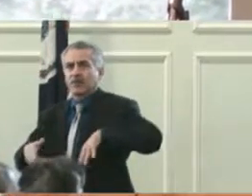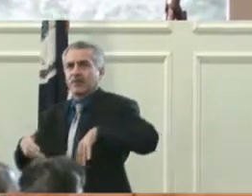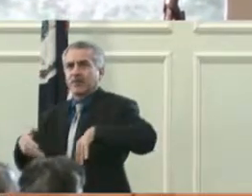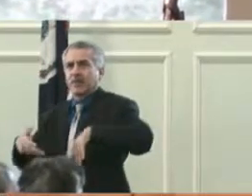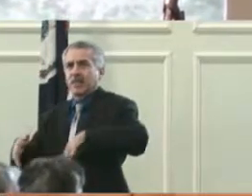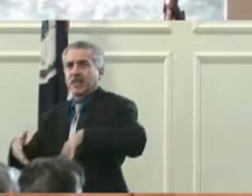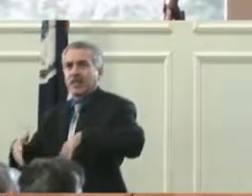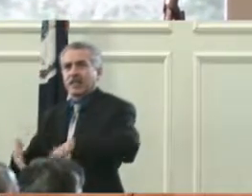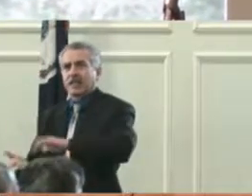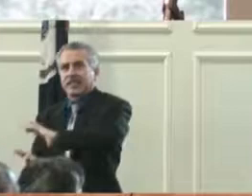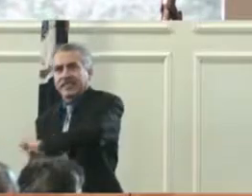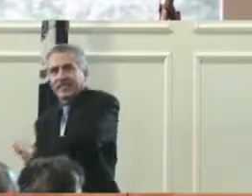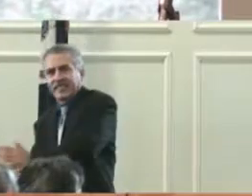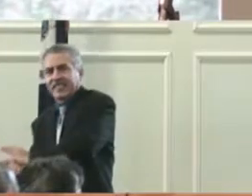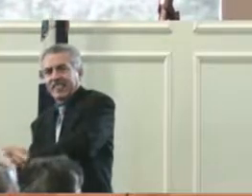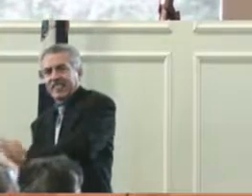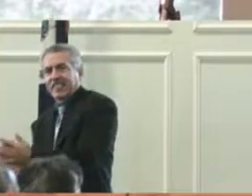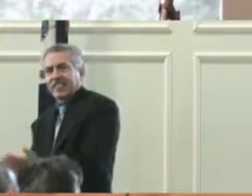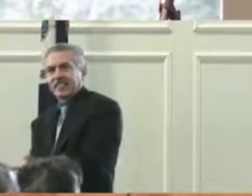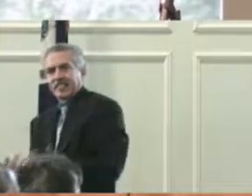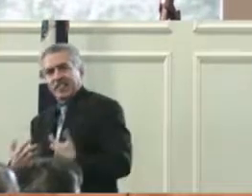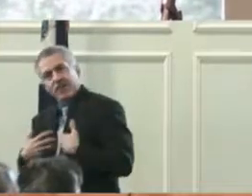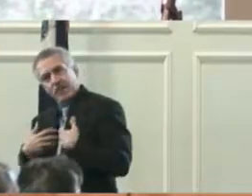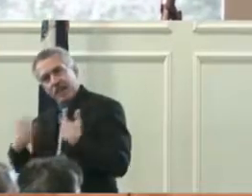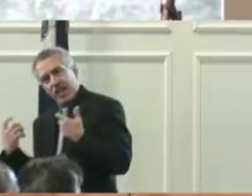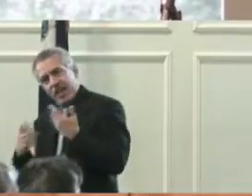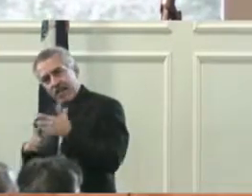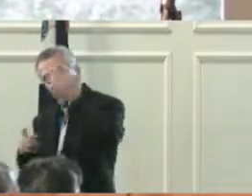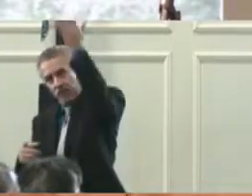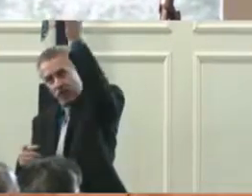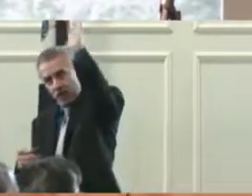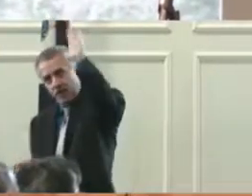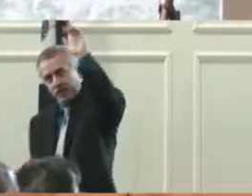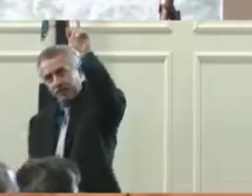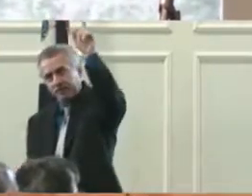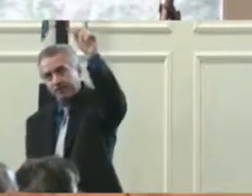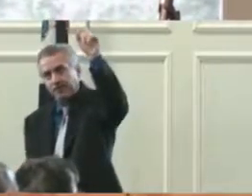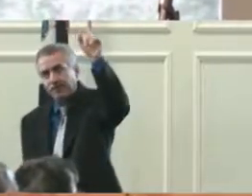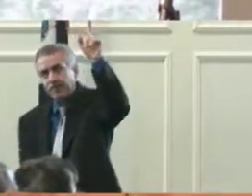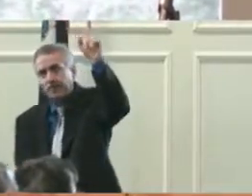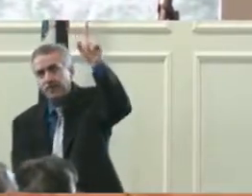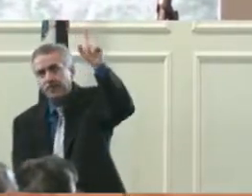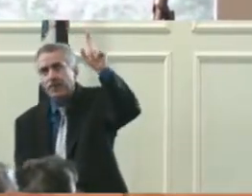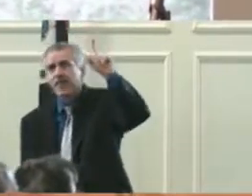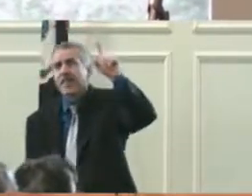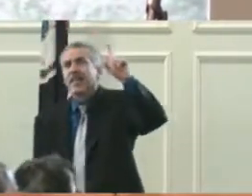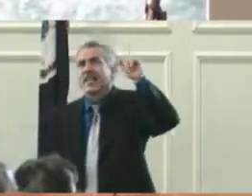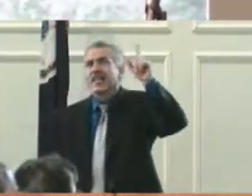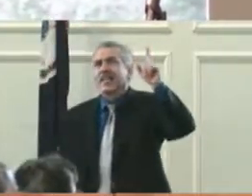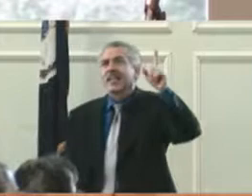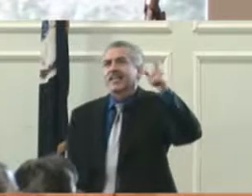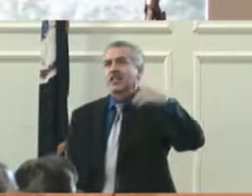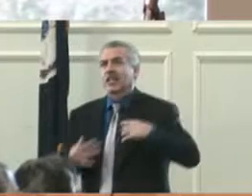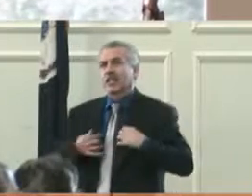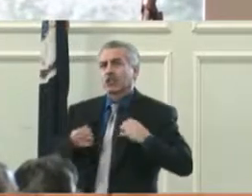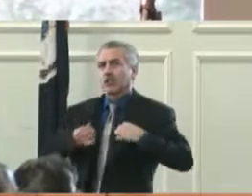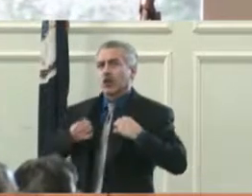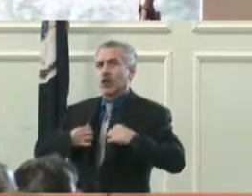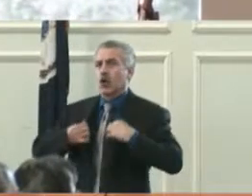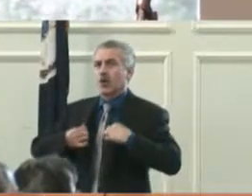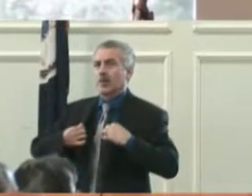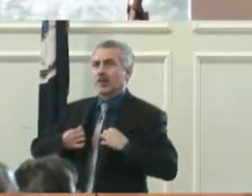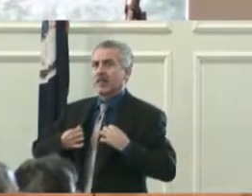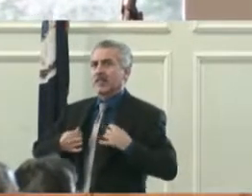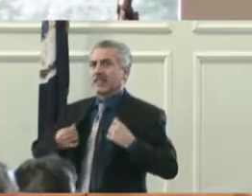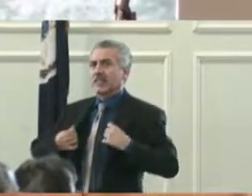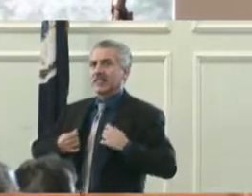fierceness and wrath of Almighty God. Now, last verse, verse 16. And he has on his robe and on his